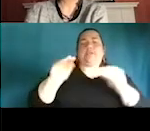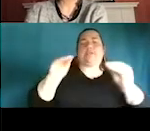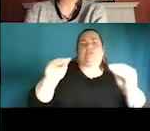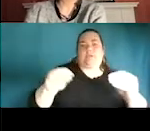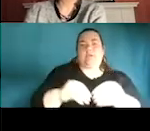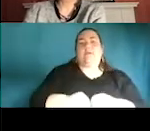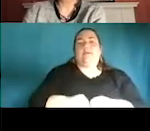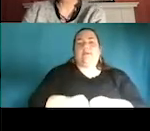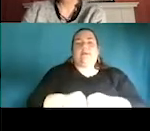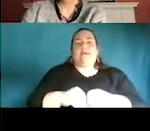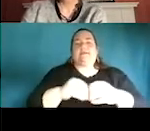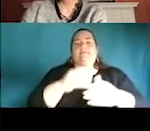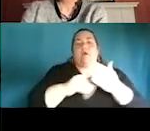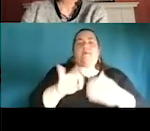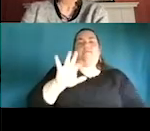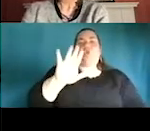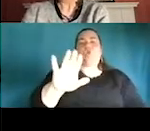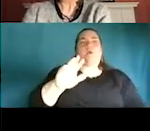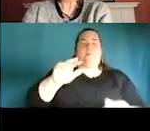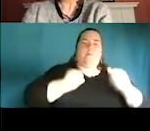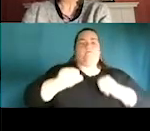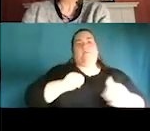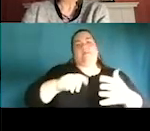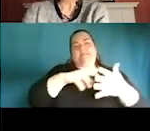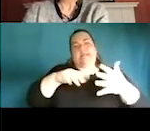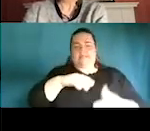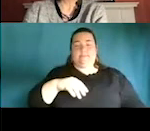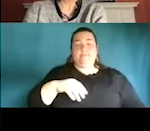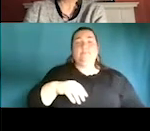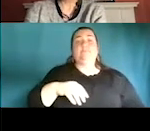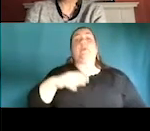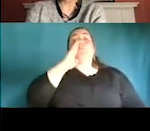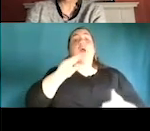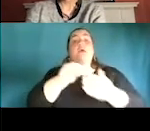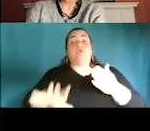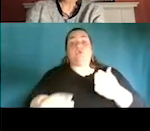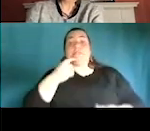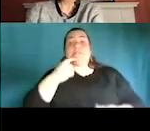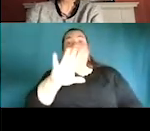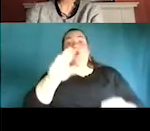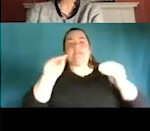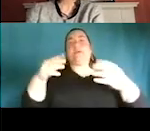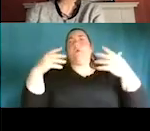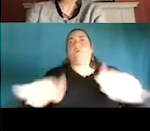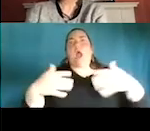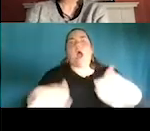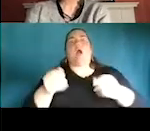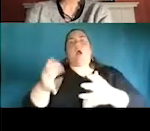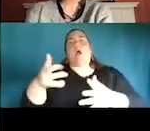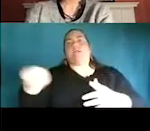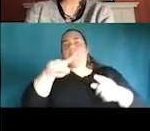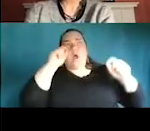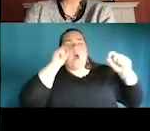performance studies scholar. Brown students describe her teaching as eye-opening and note that she creates a